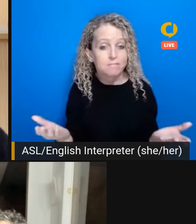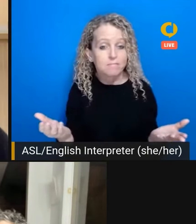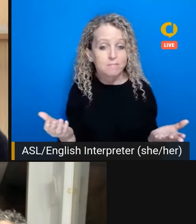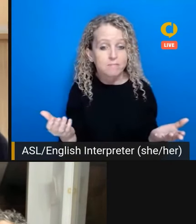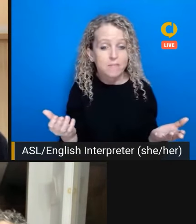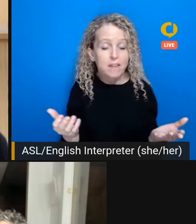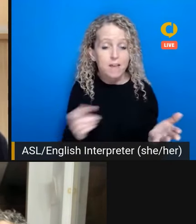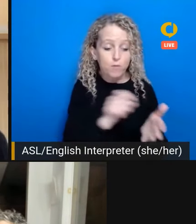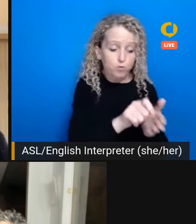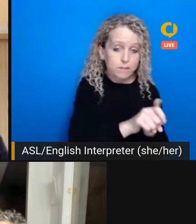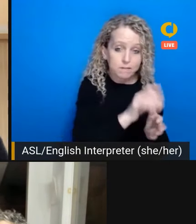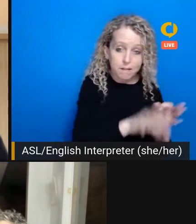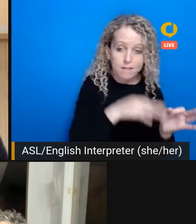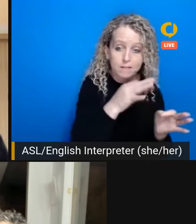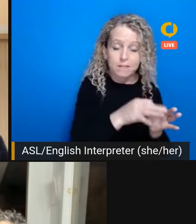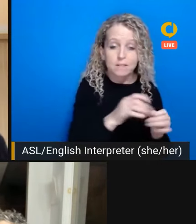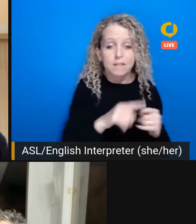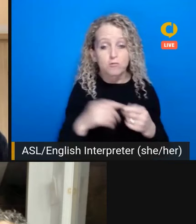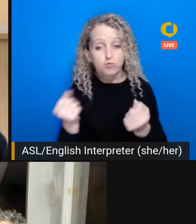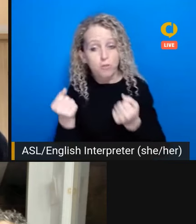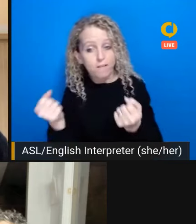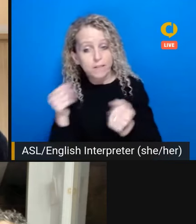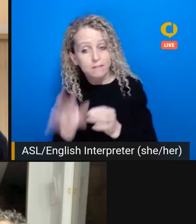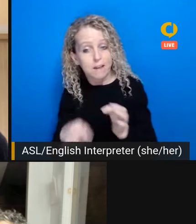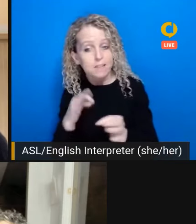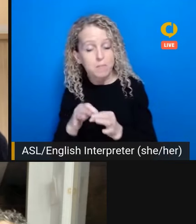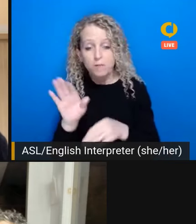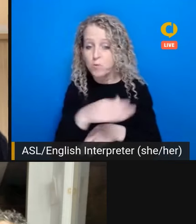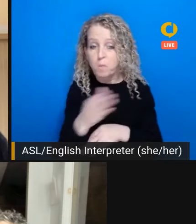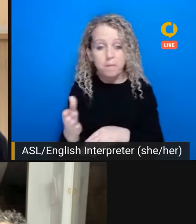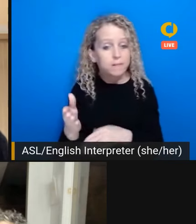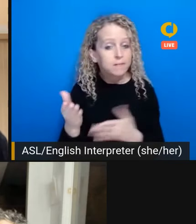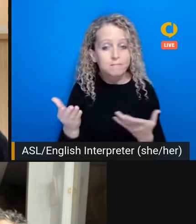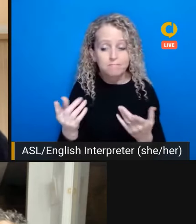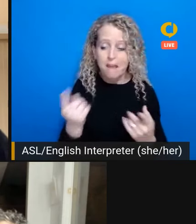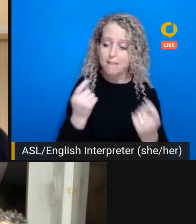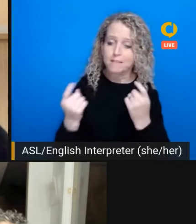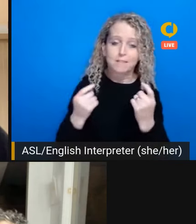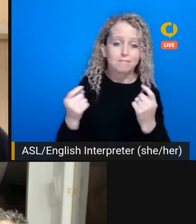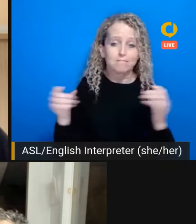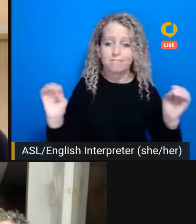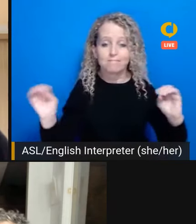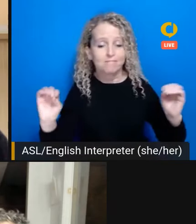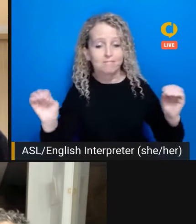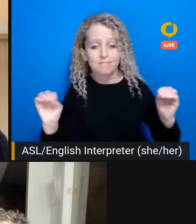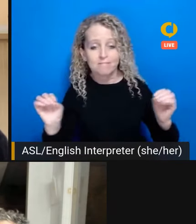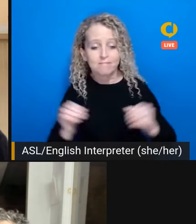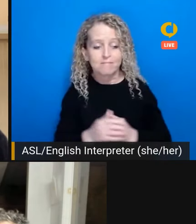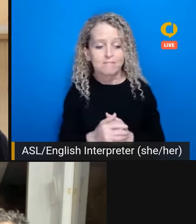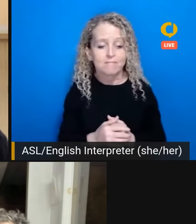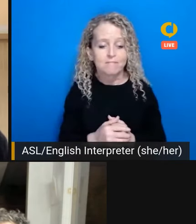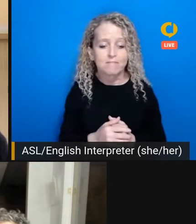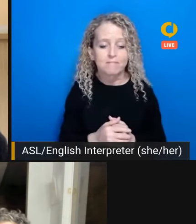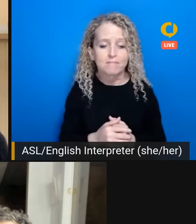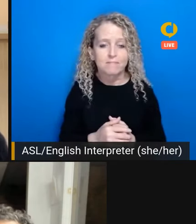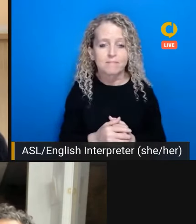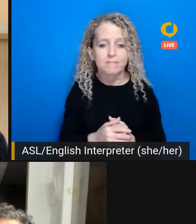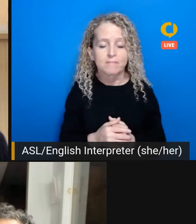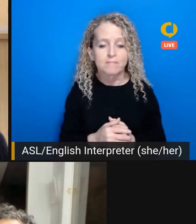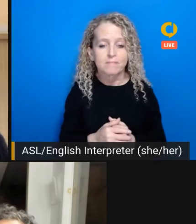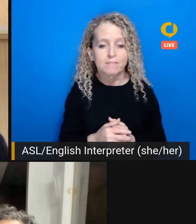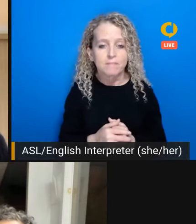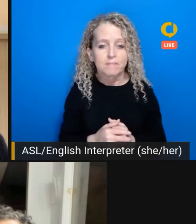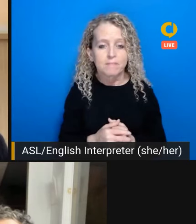exams. Yet, when we have to create an unmanned vehicle, this is what some